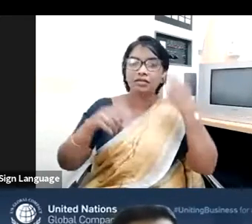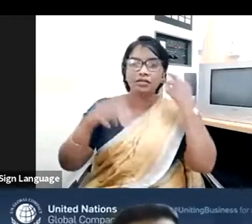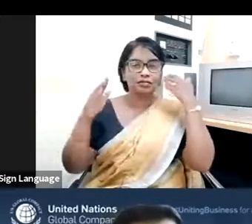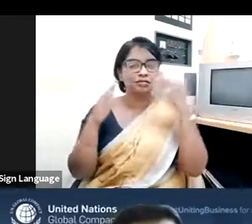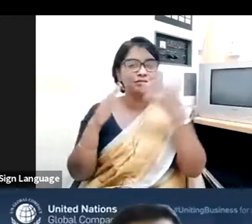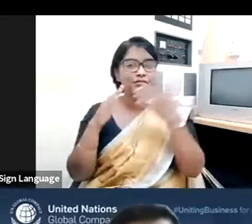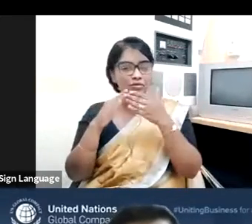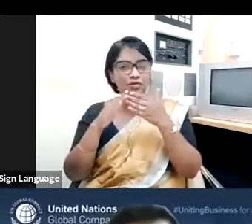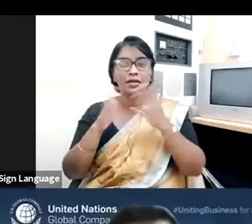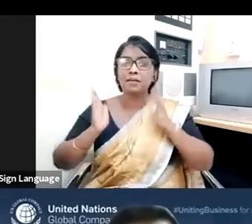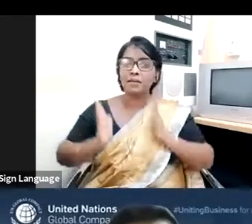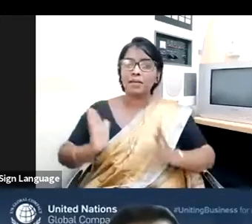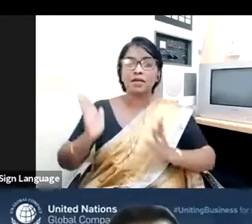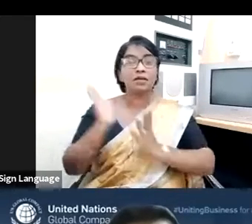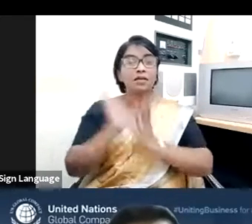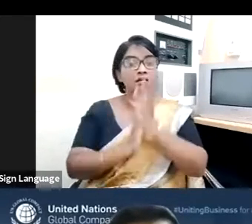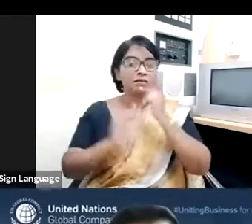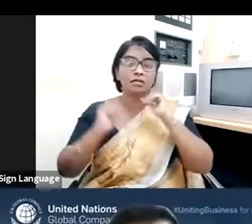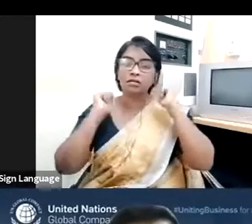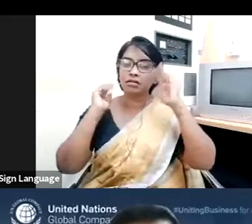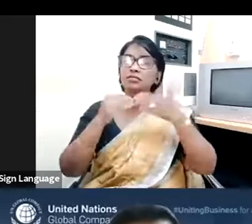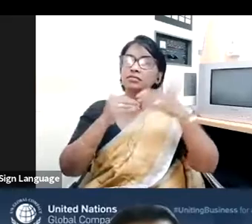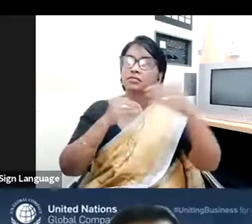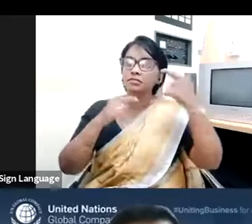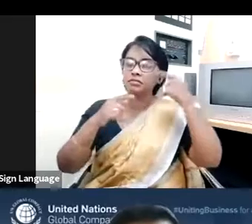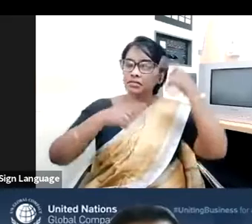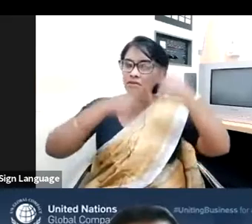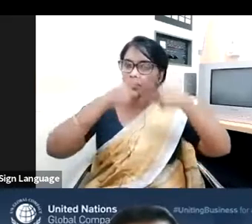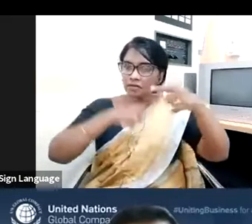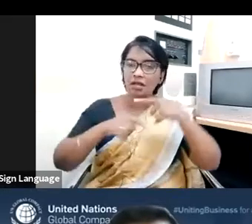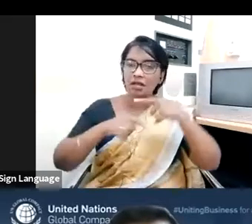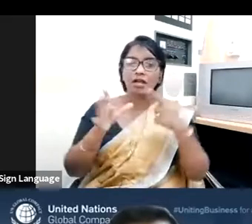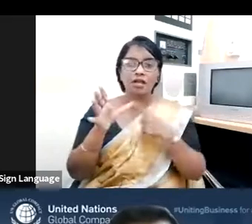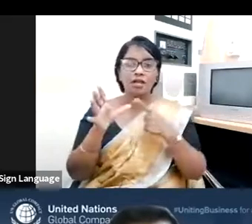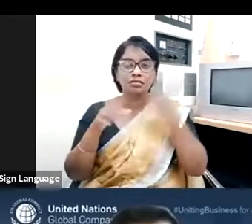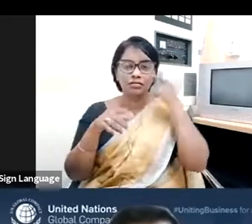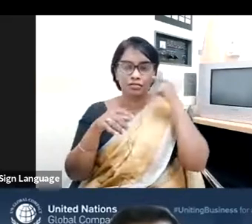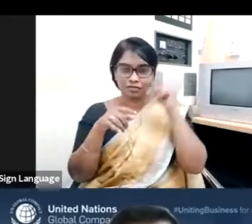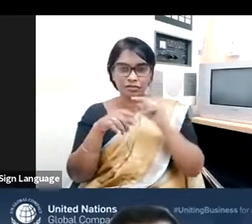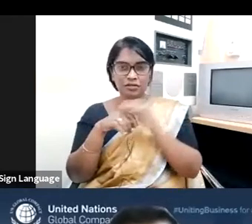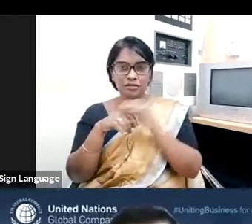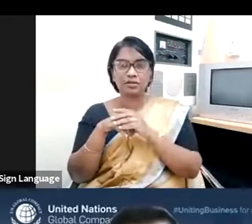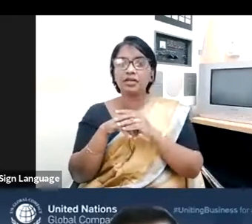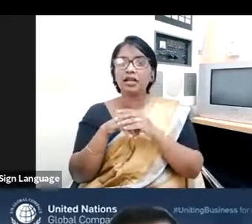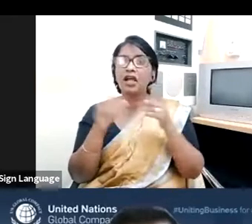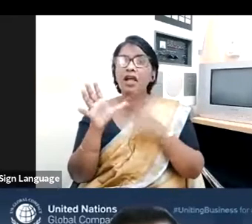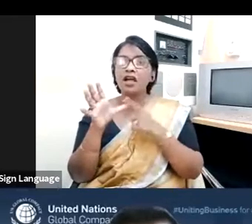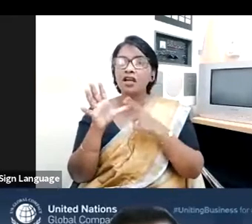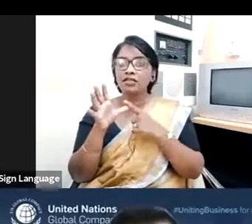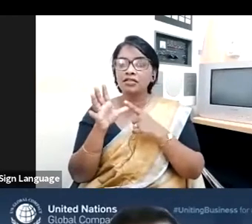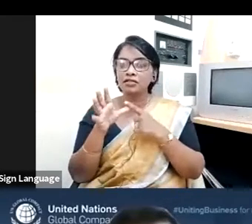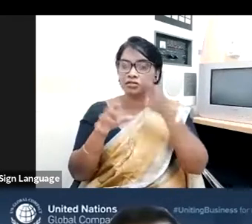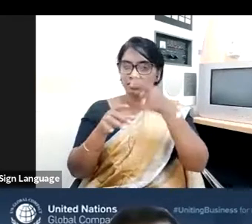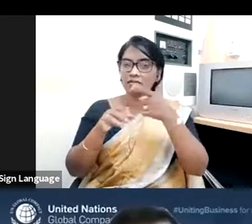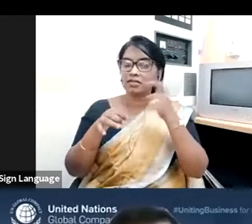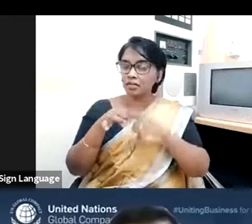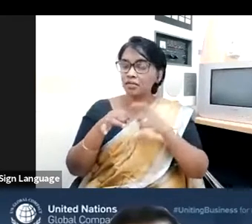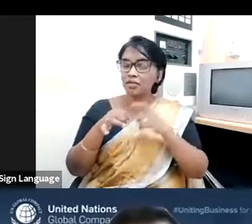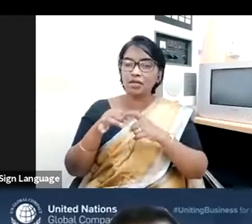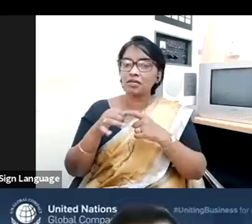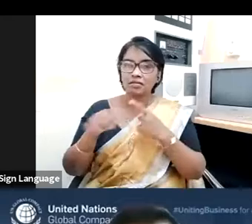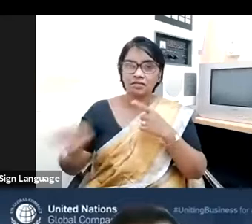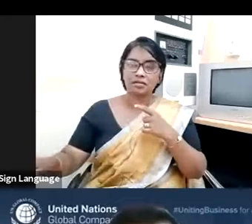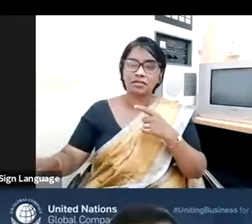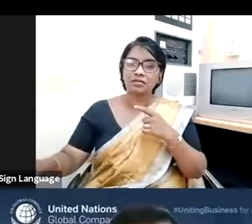the next question I have is for Arjun. Arjun, the key question to you is, India too has